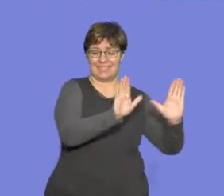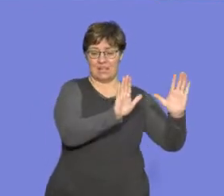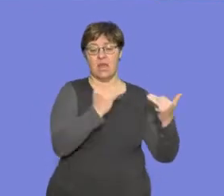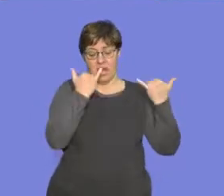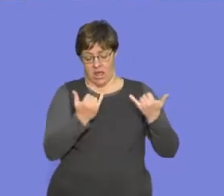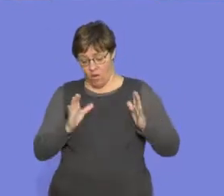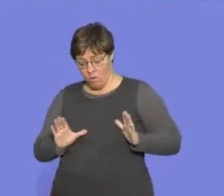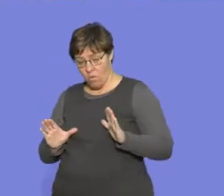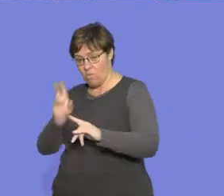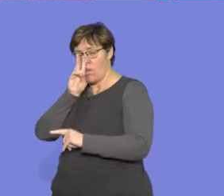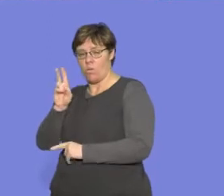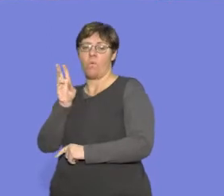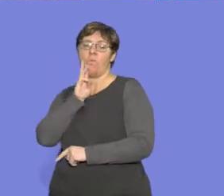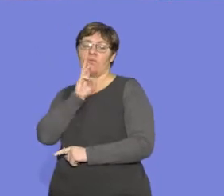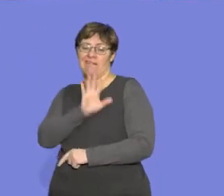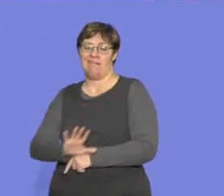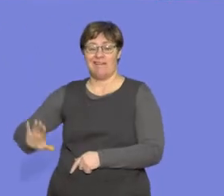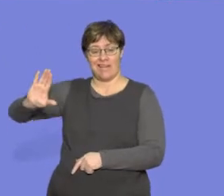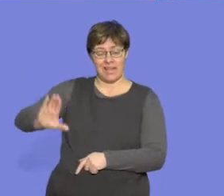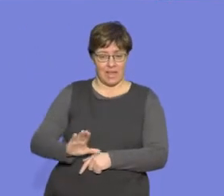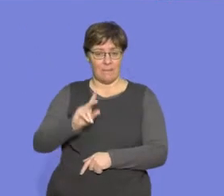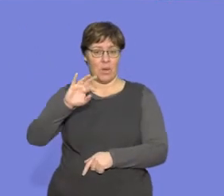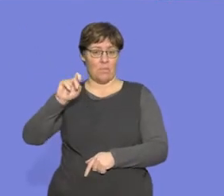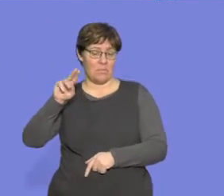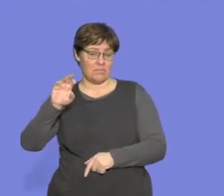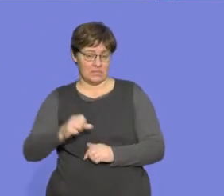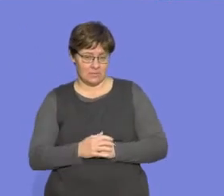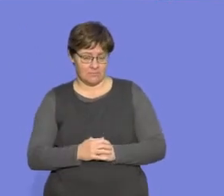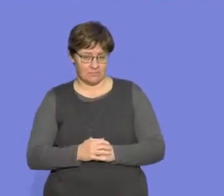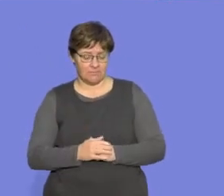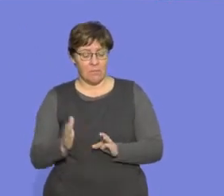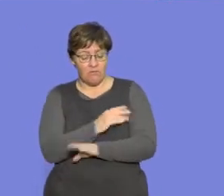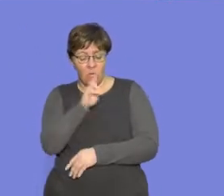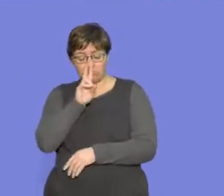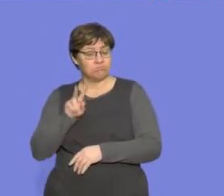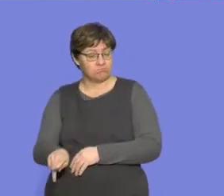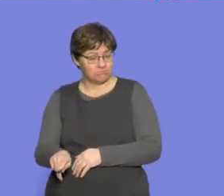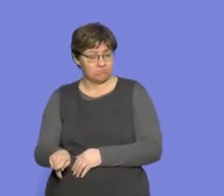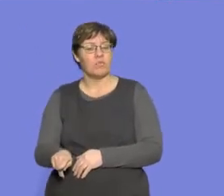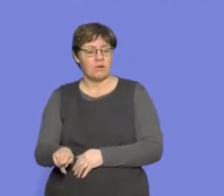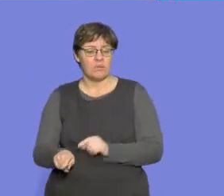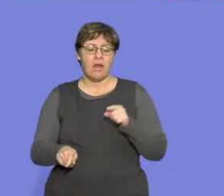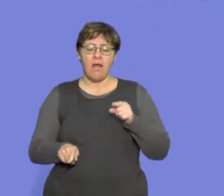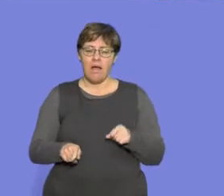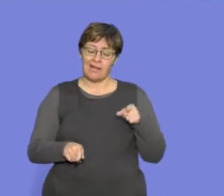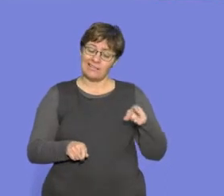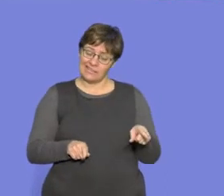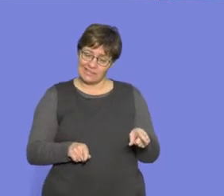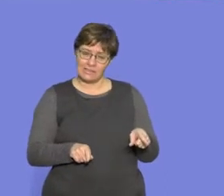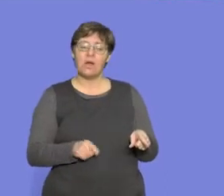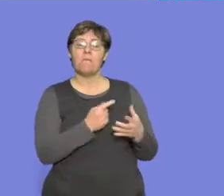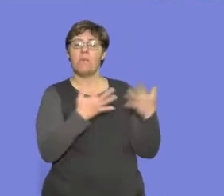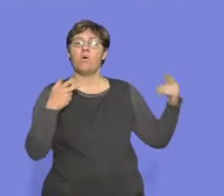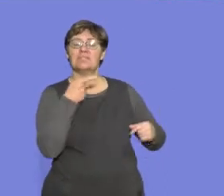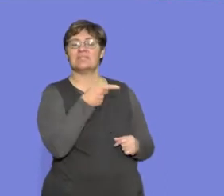going to look at aquatic biomes. Before we get into aquatic biomes, it's important that we recognize that the terrestrial biomes referred